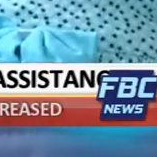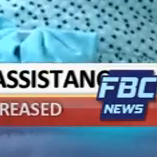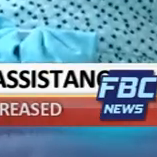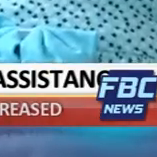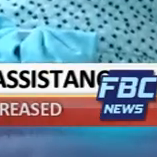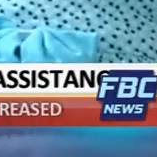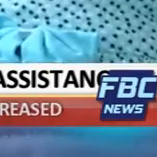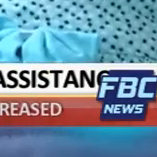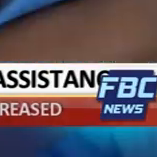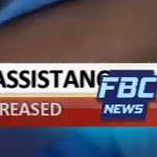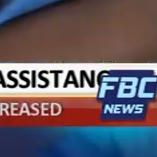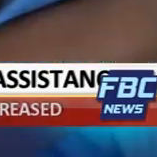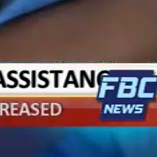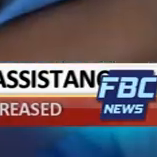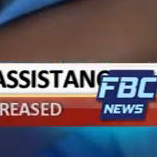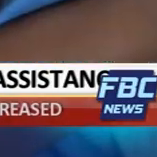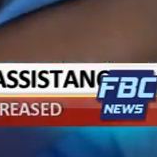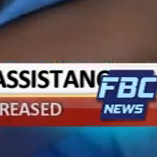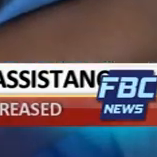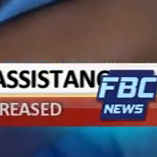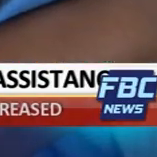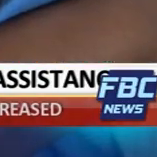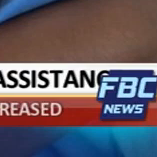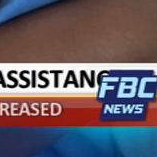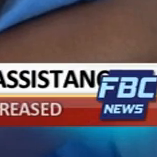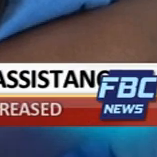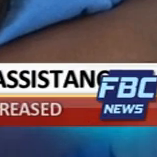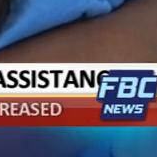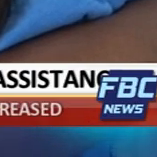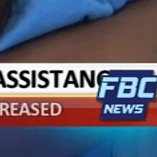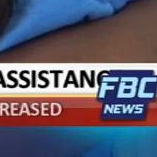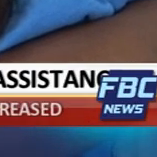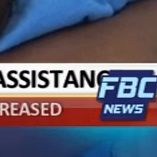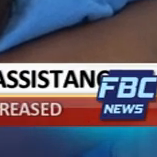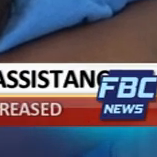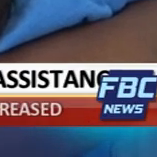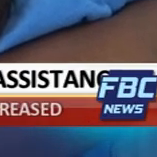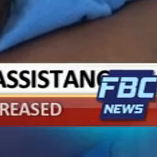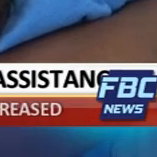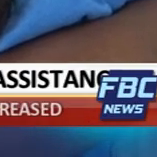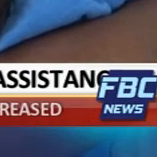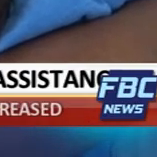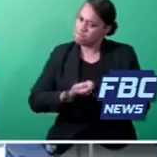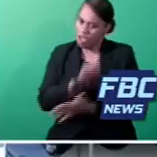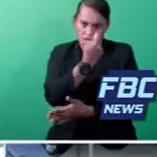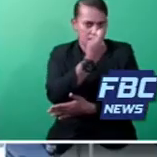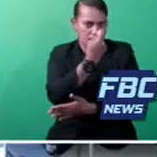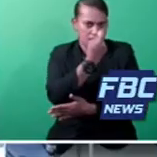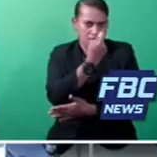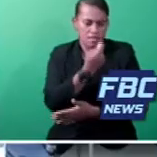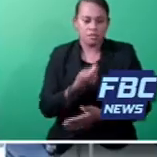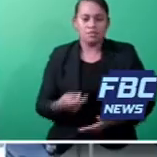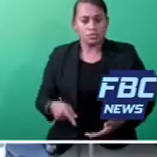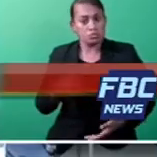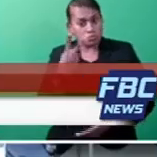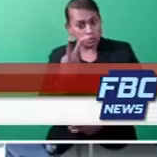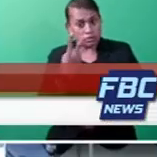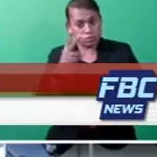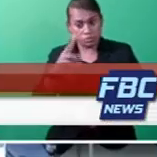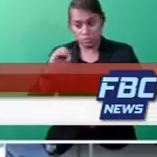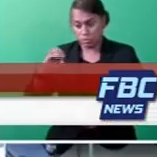in-time registration. Anything later than that is considered late application and fees are applicable. In